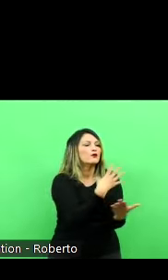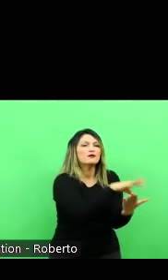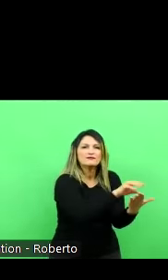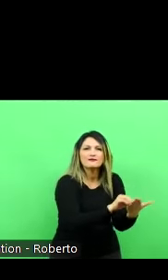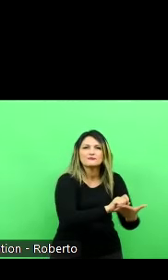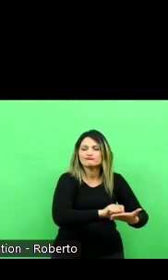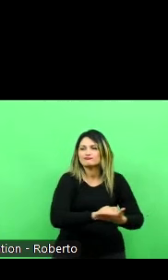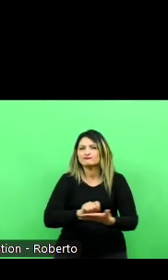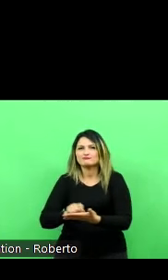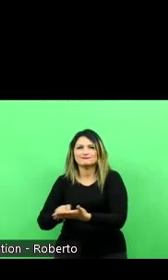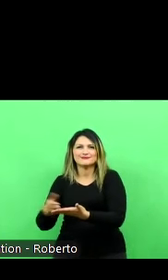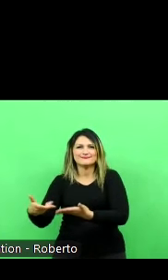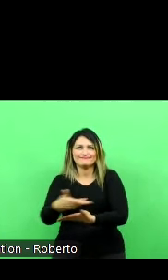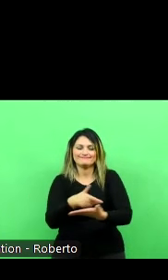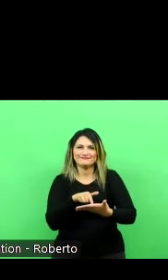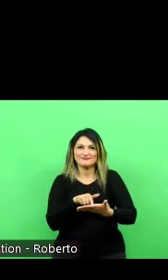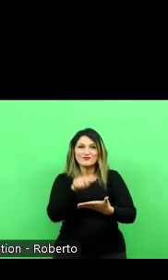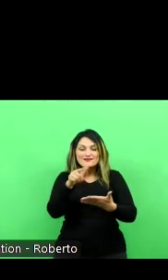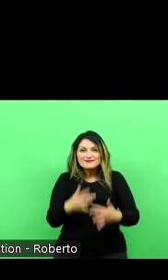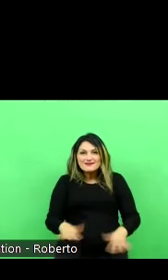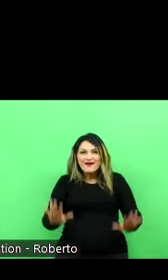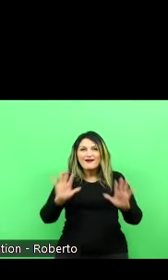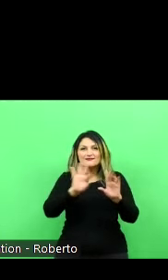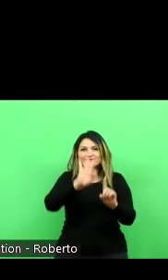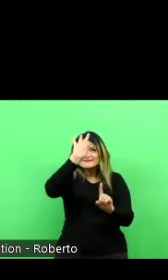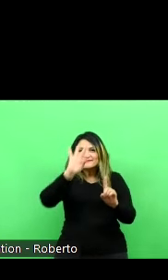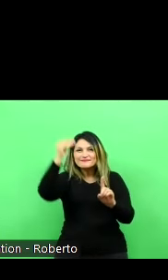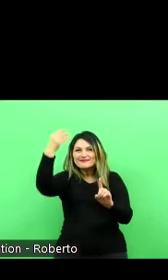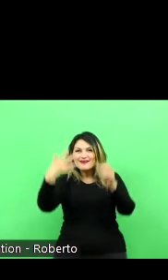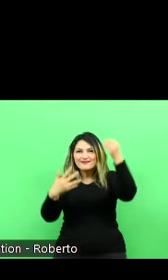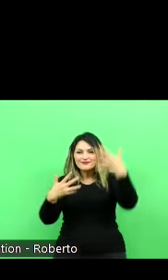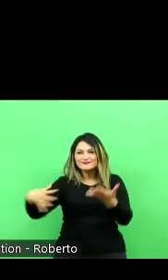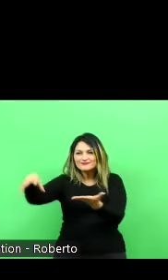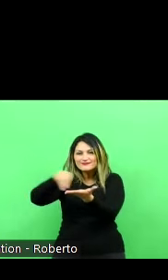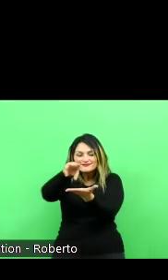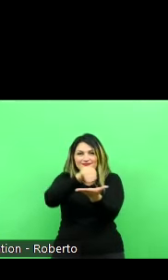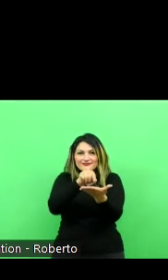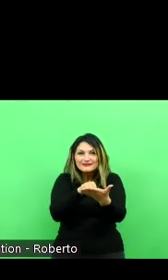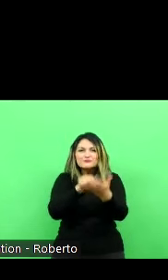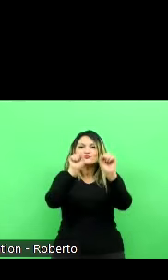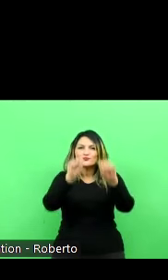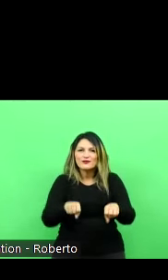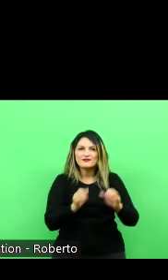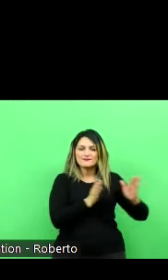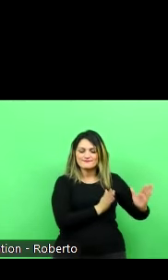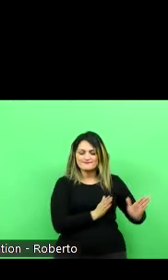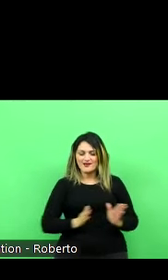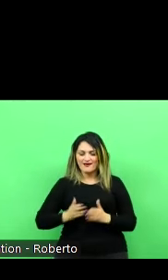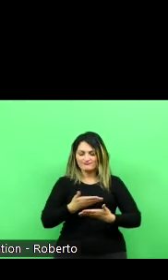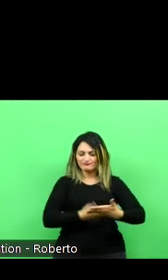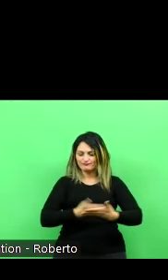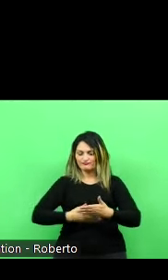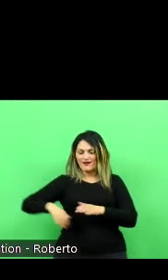supportive network that has allowed us to include this in our plans. Another gap